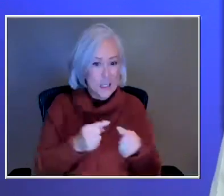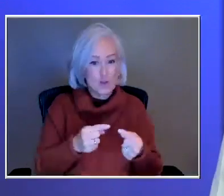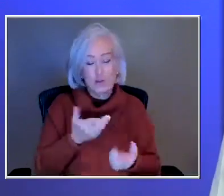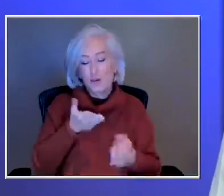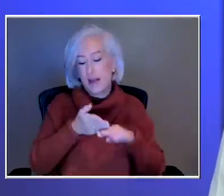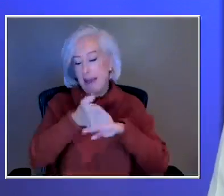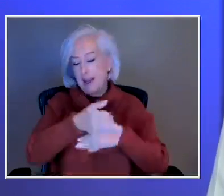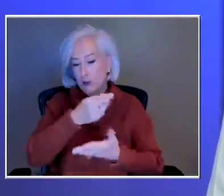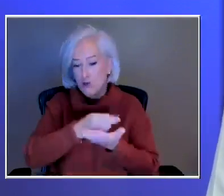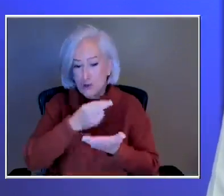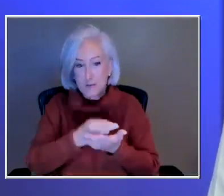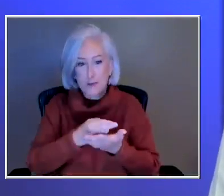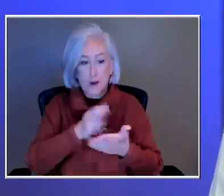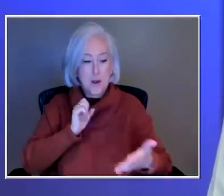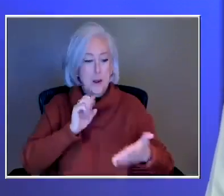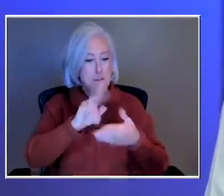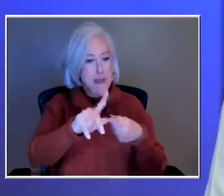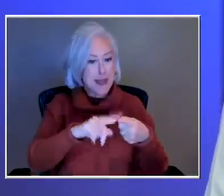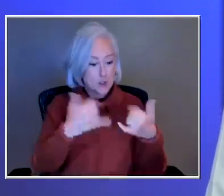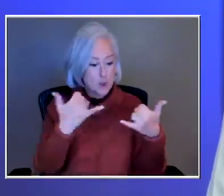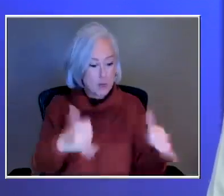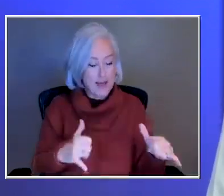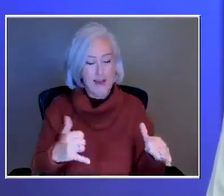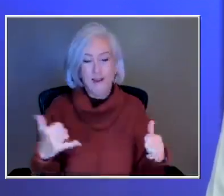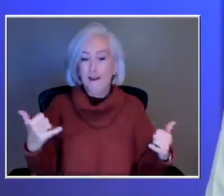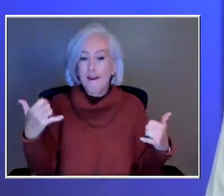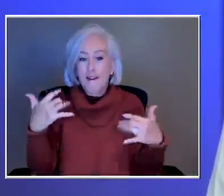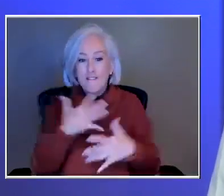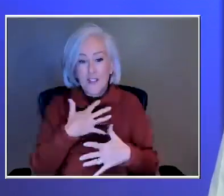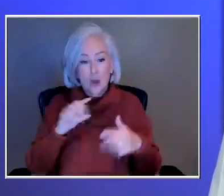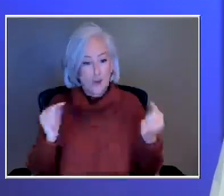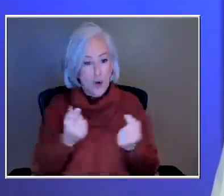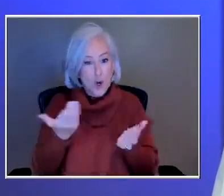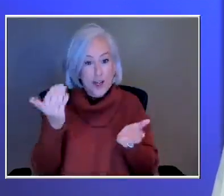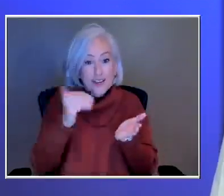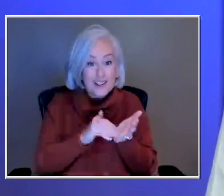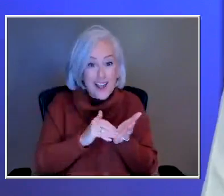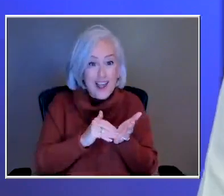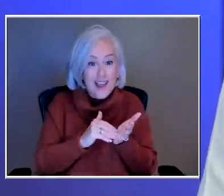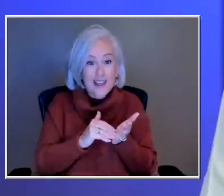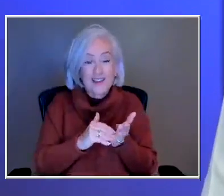fear of re-injury, fear of being able to return to previous level or